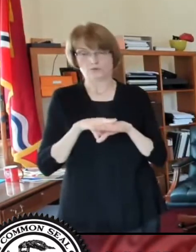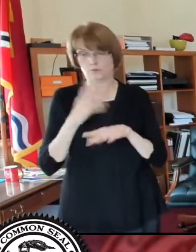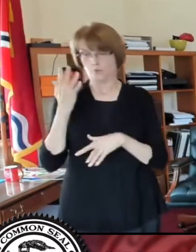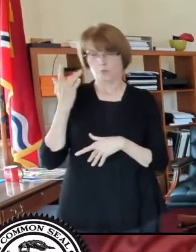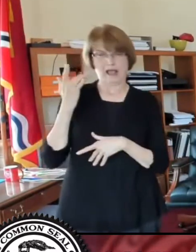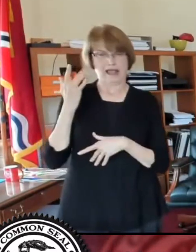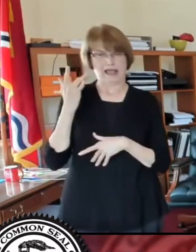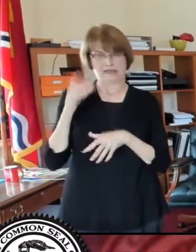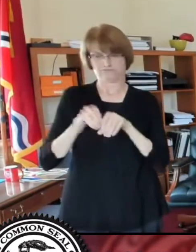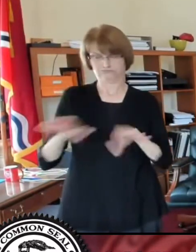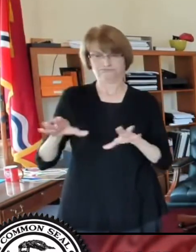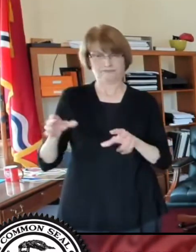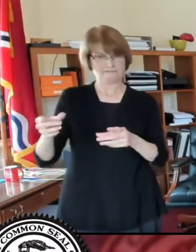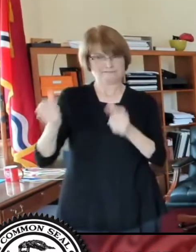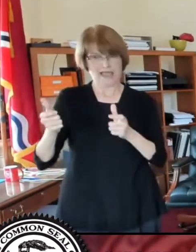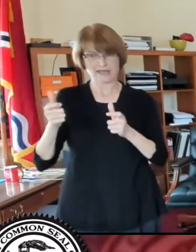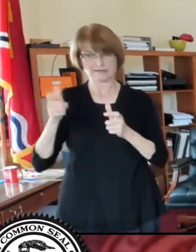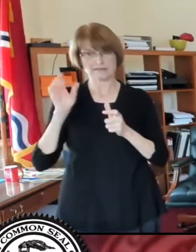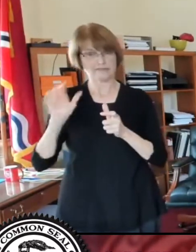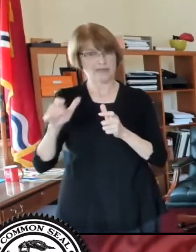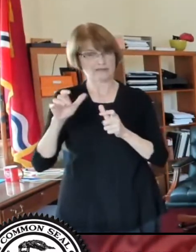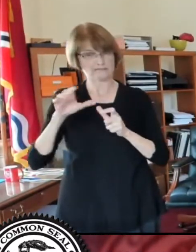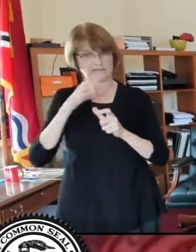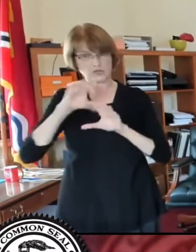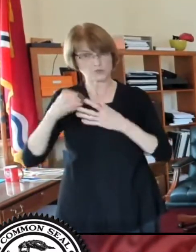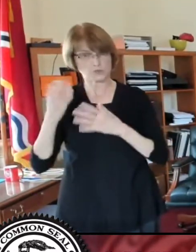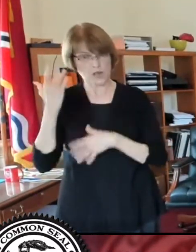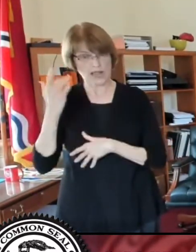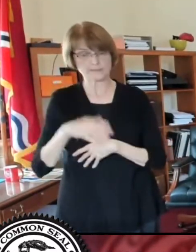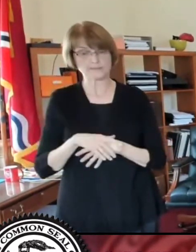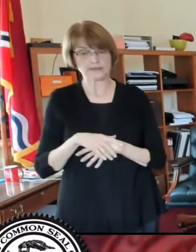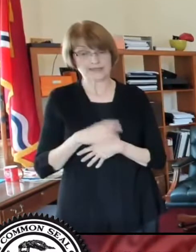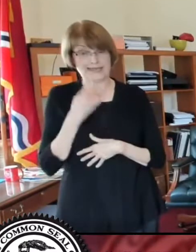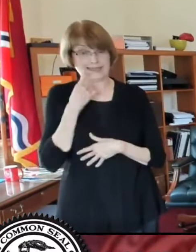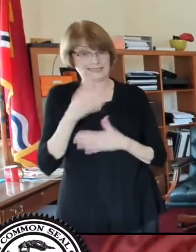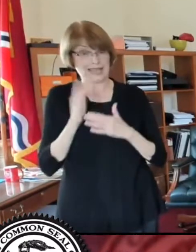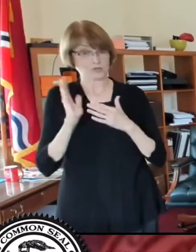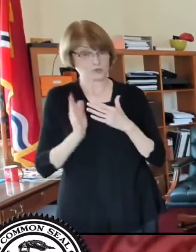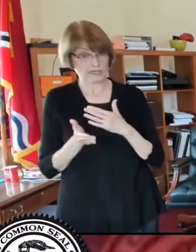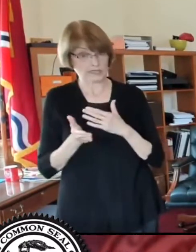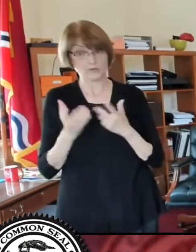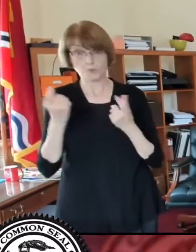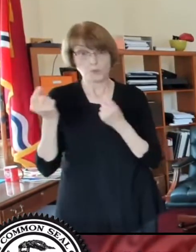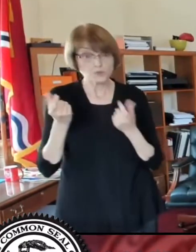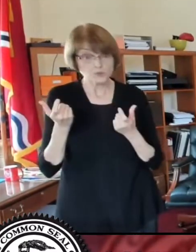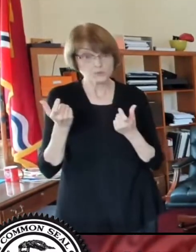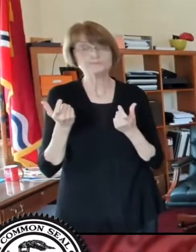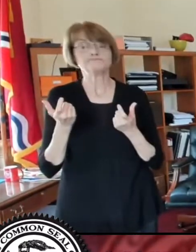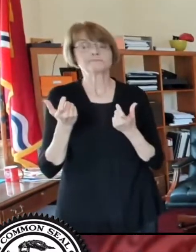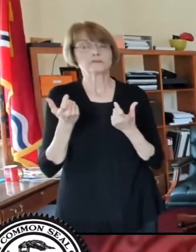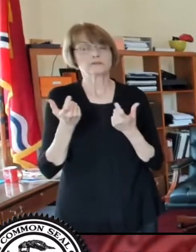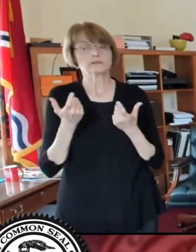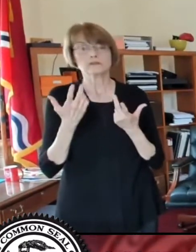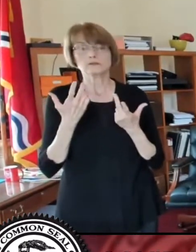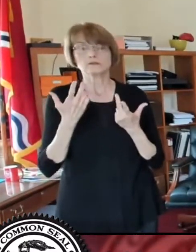those cases. One of the things that we've done over this past weekend is we visited a lot of